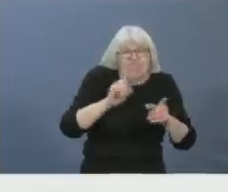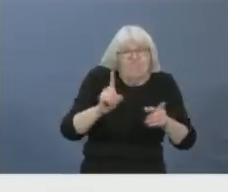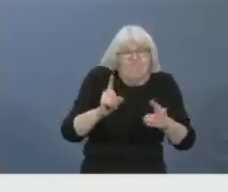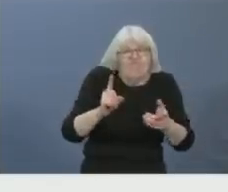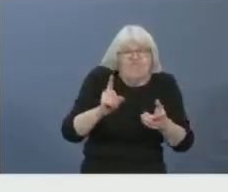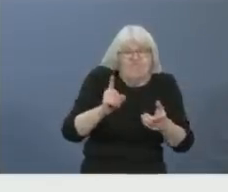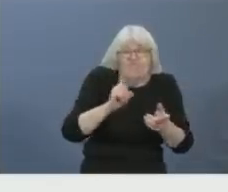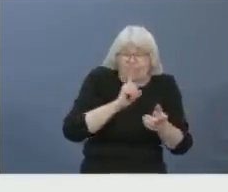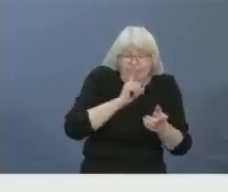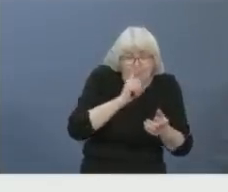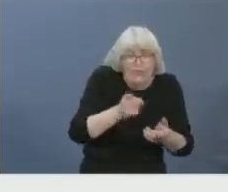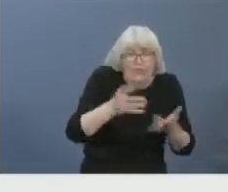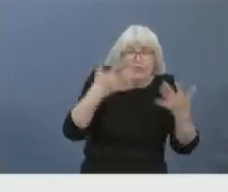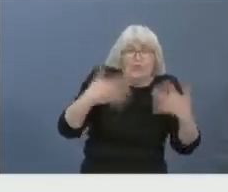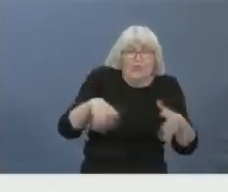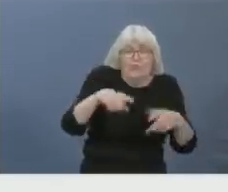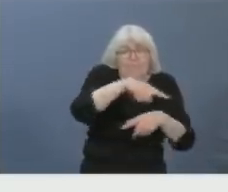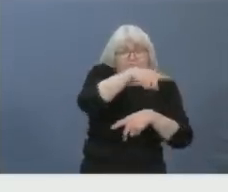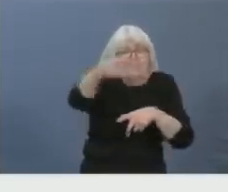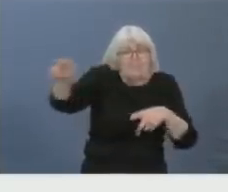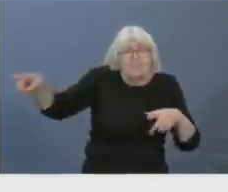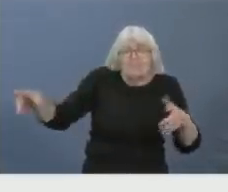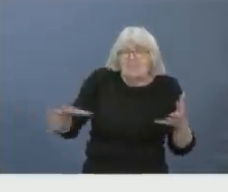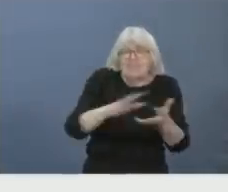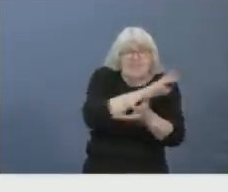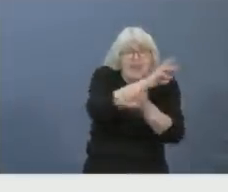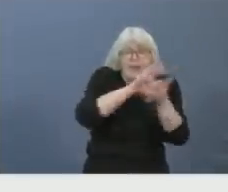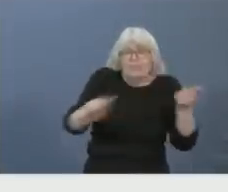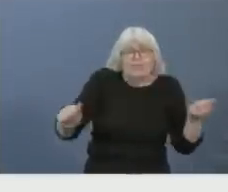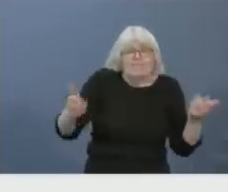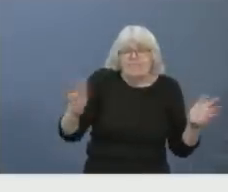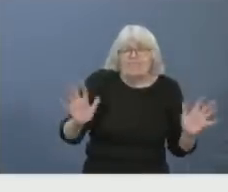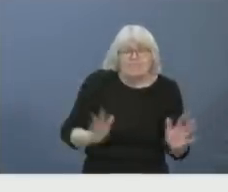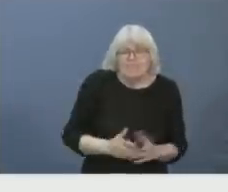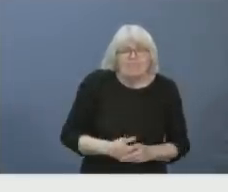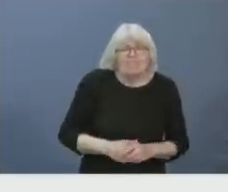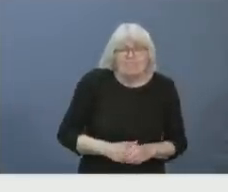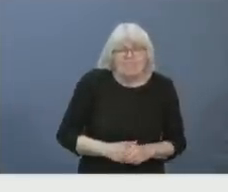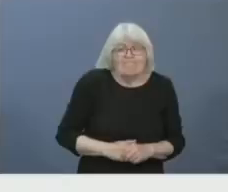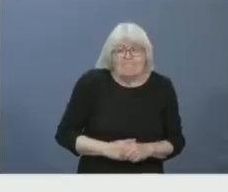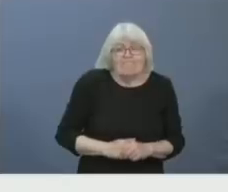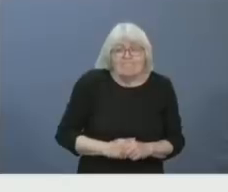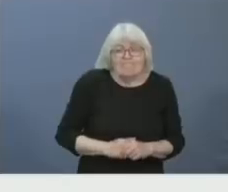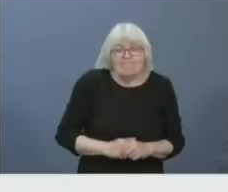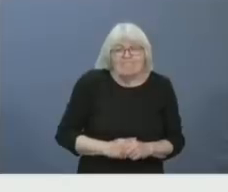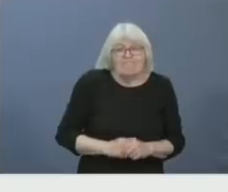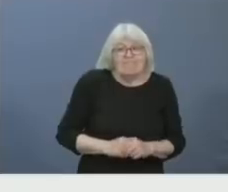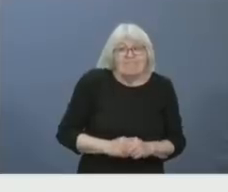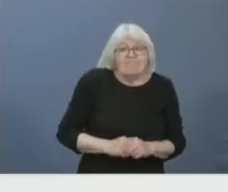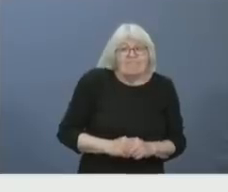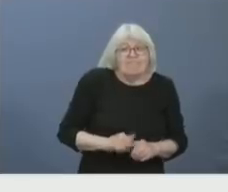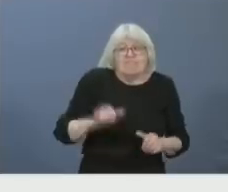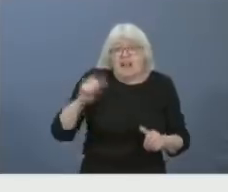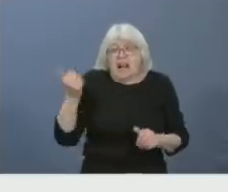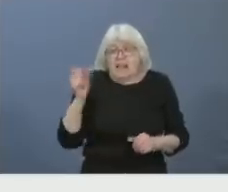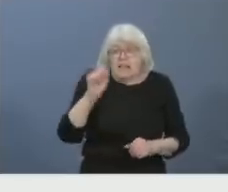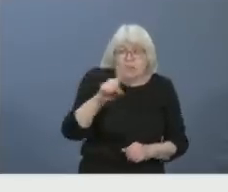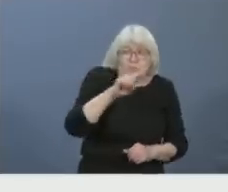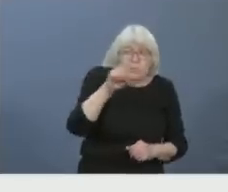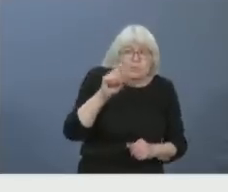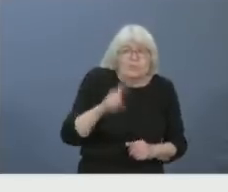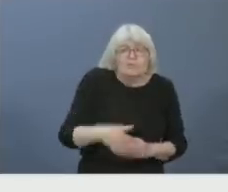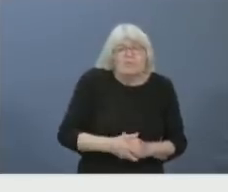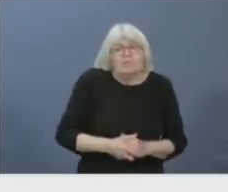sure. Darshana, do you have a follow-up question? I guess I'm also just curious about,